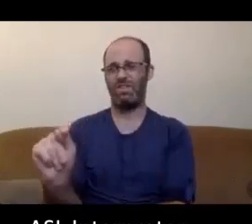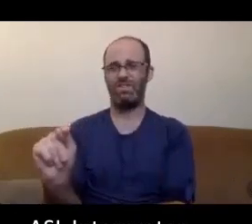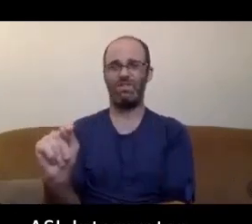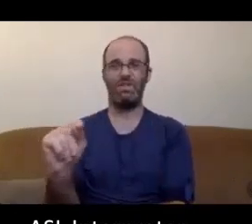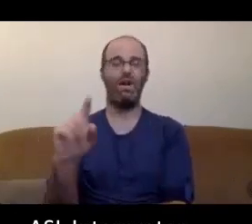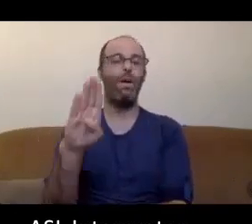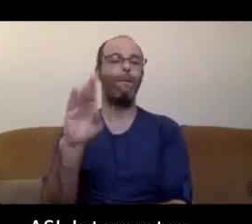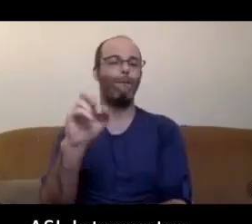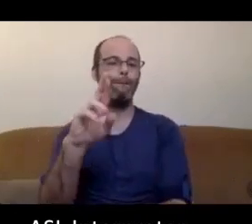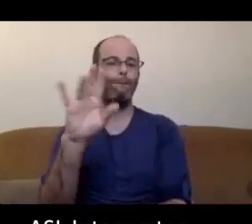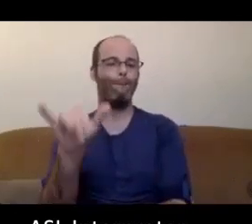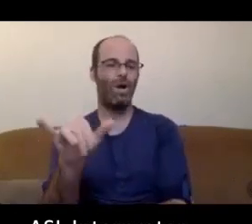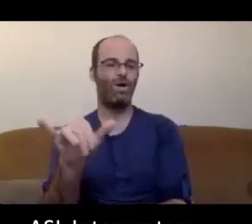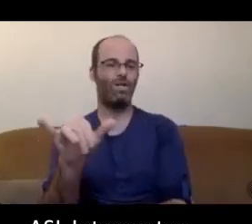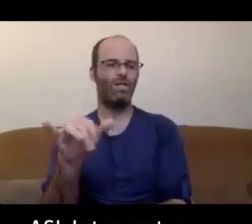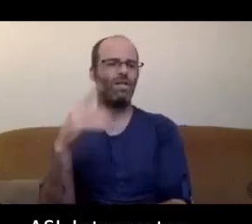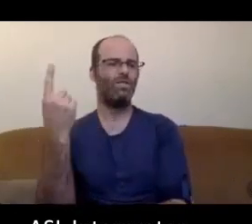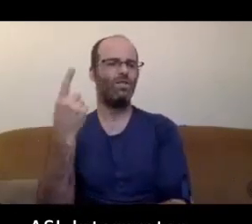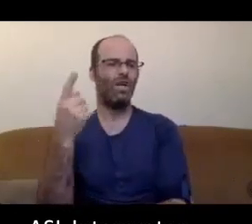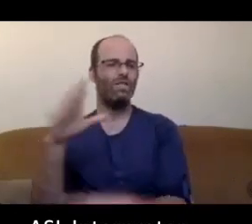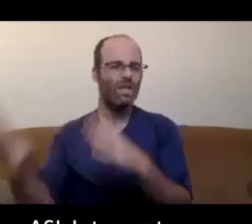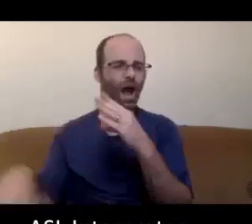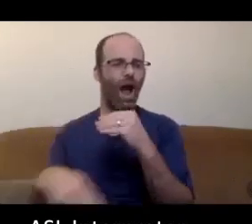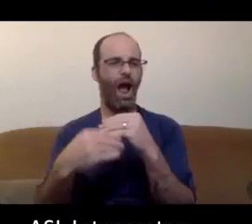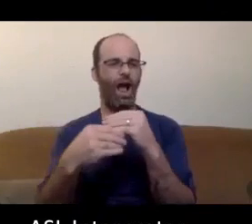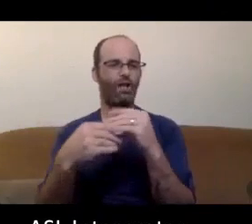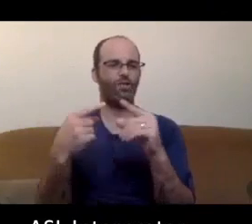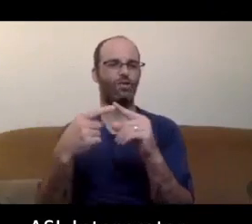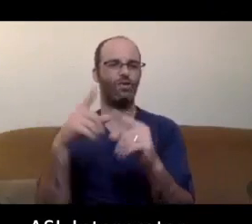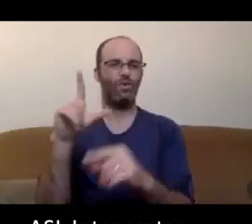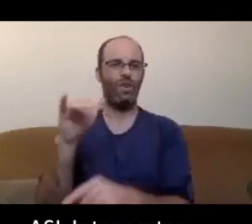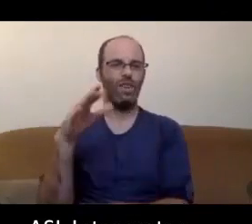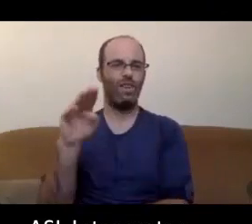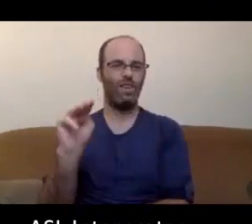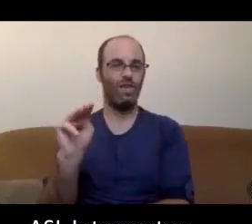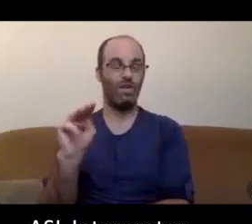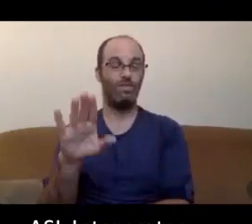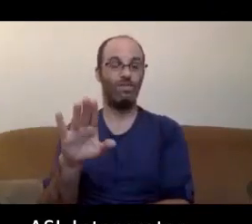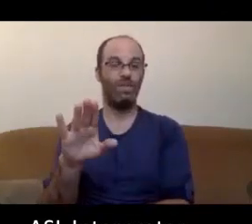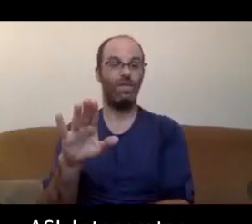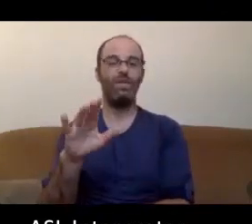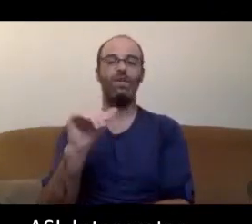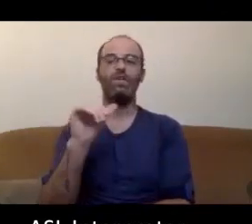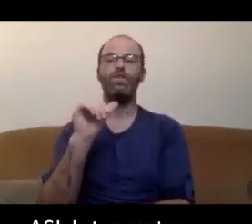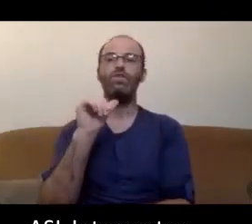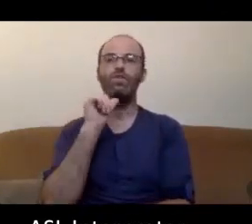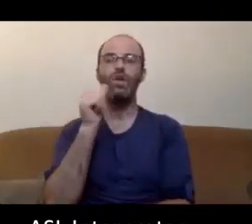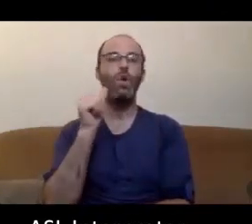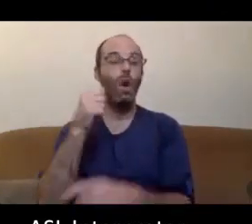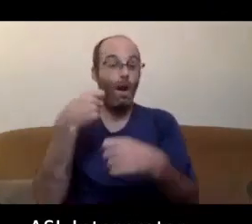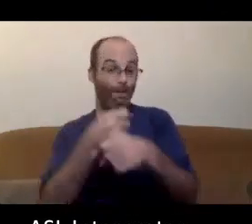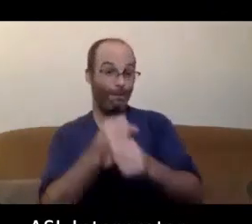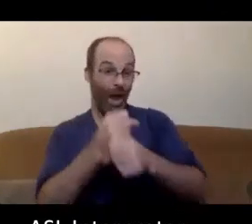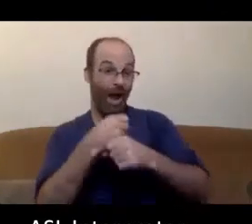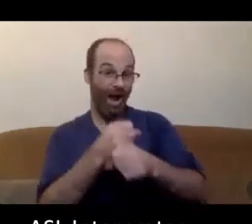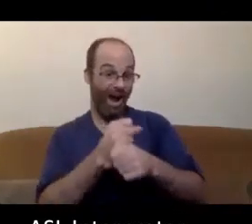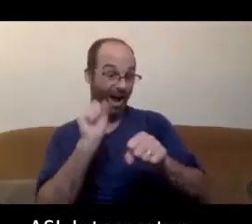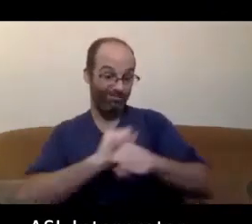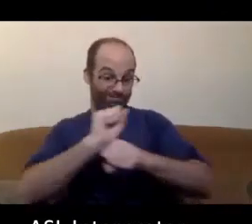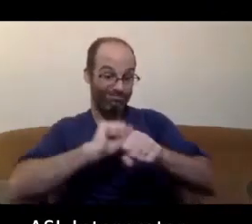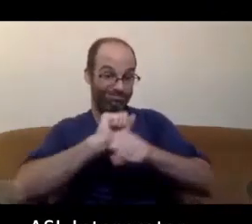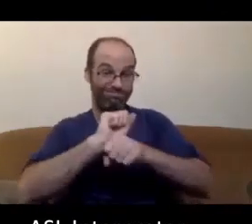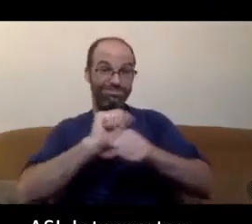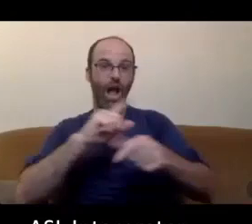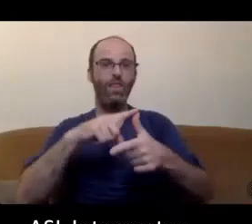I mean, just to pick up on something that Liam said, this kind of don't think about accessibility after the fact. I think that's so key.